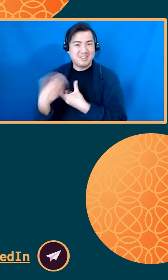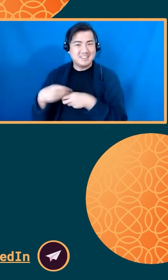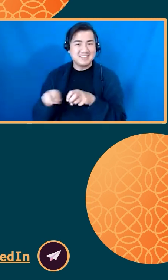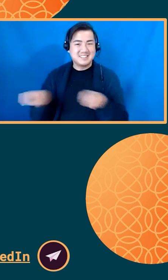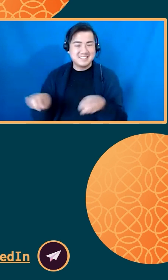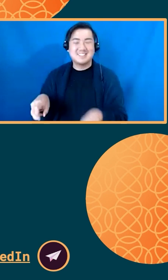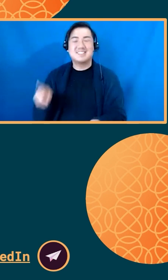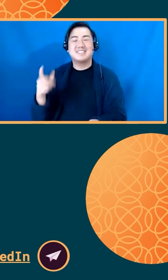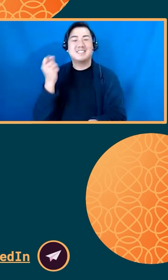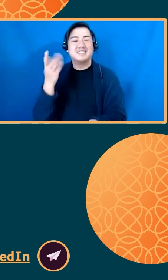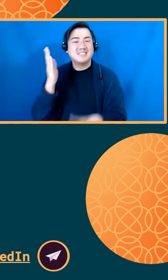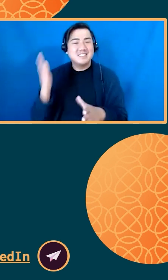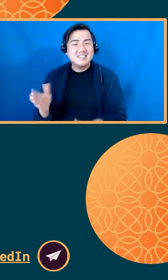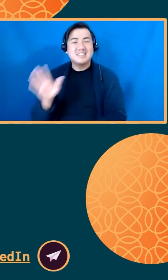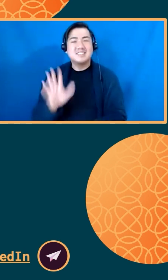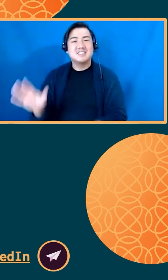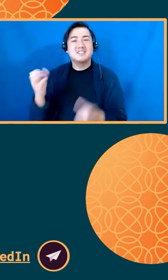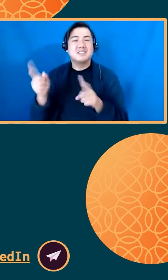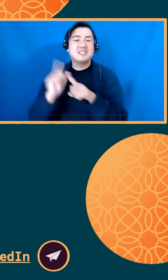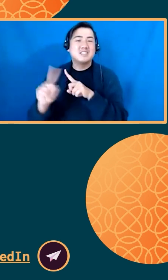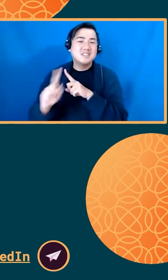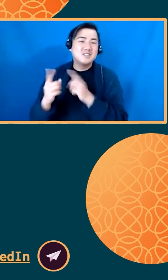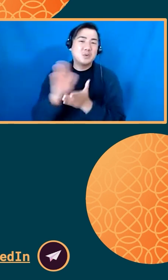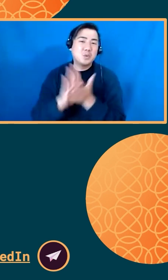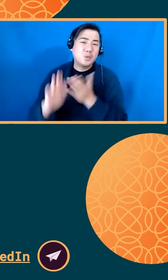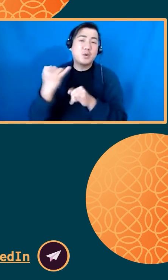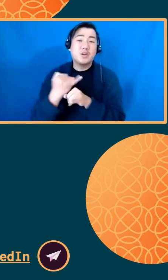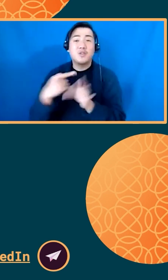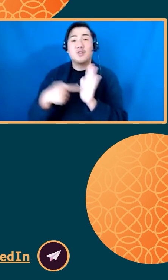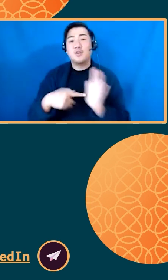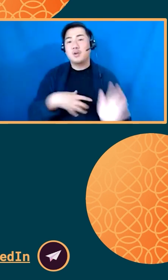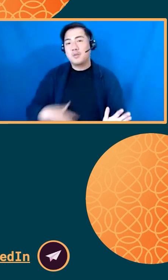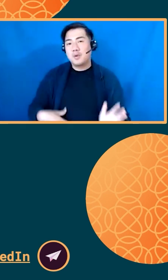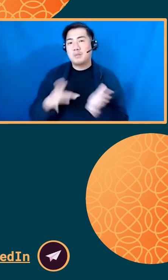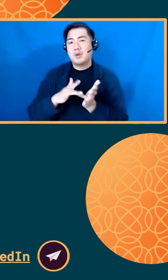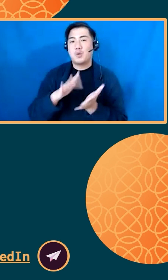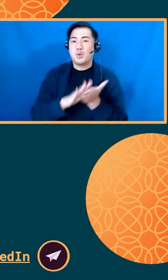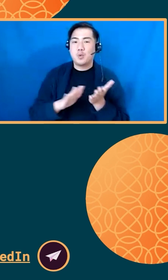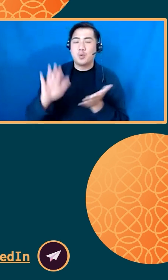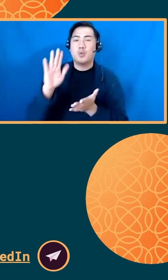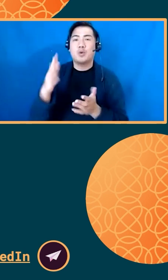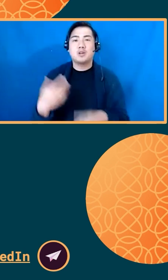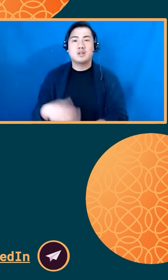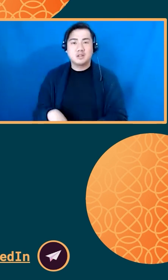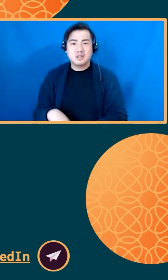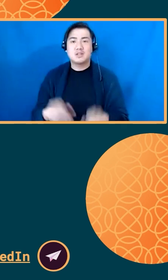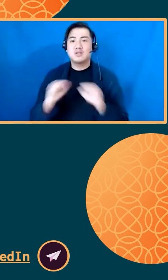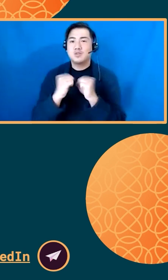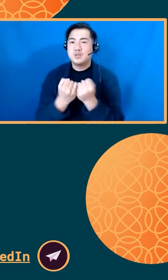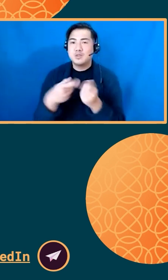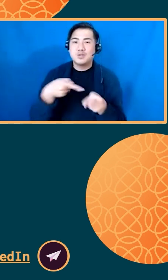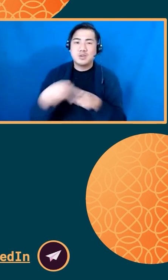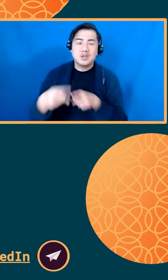delivered keynotes and lectures at prestigious institutions such as Harvard Medical School, the Society for Neuroscience and